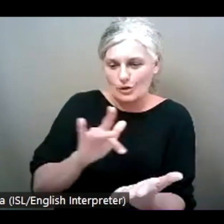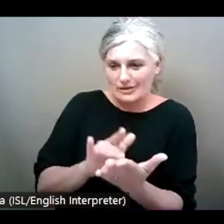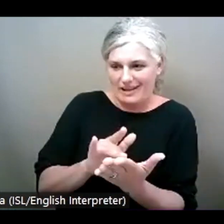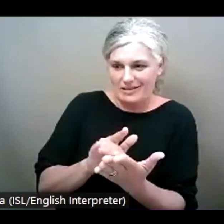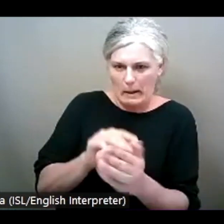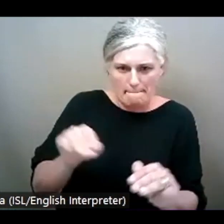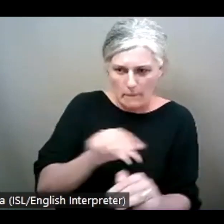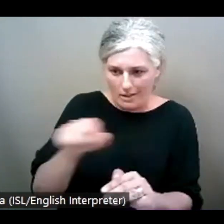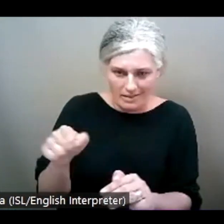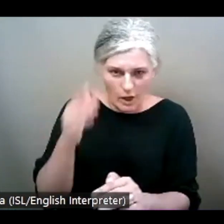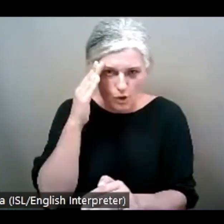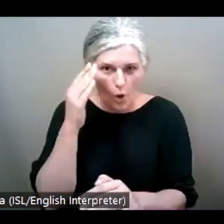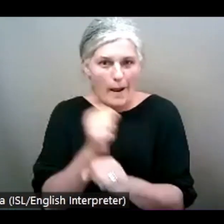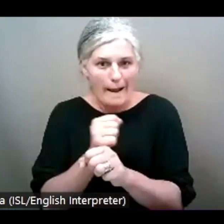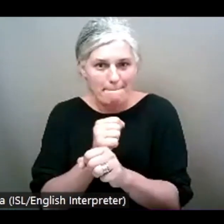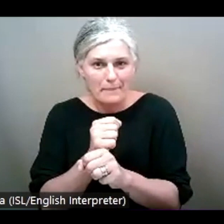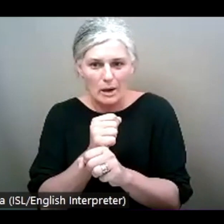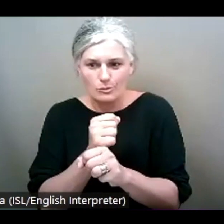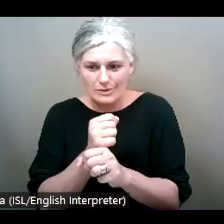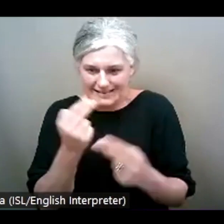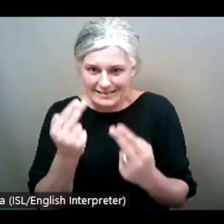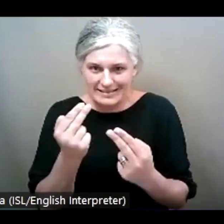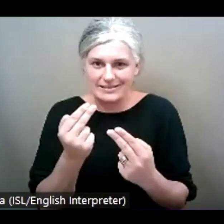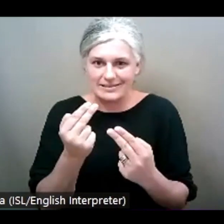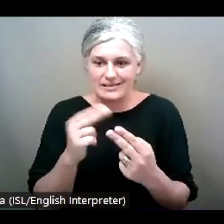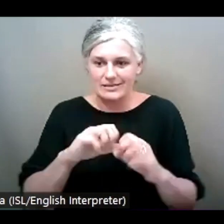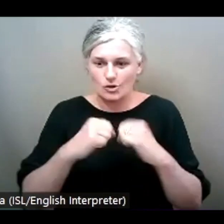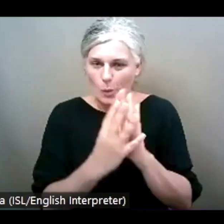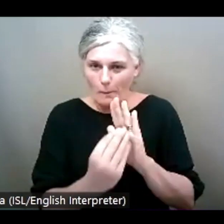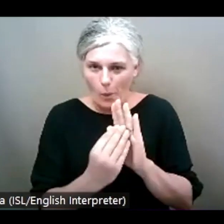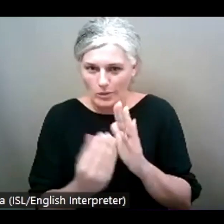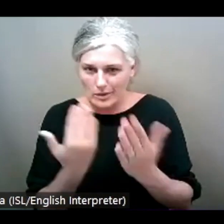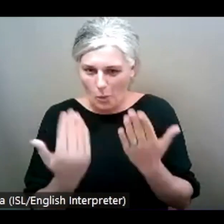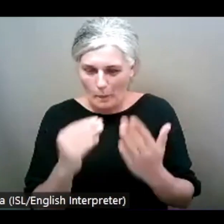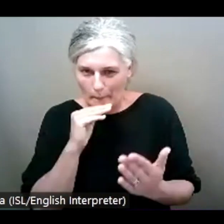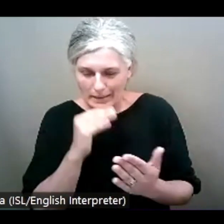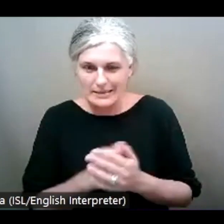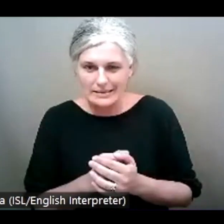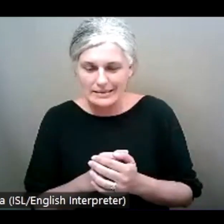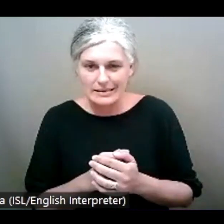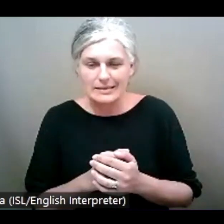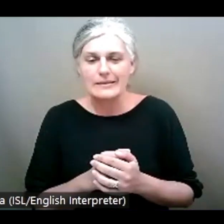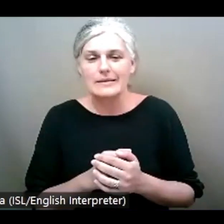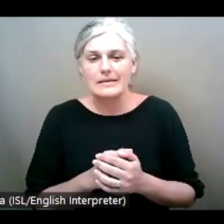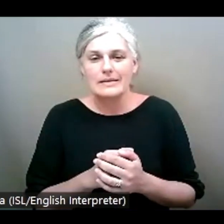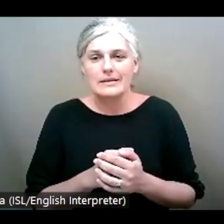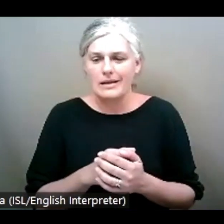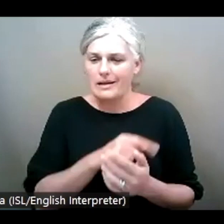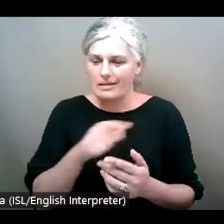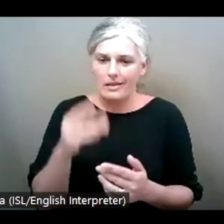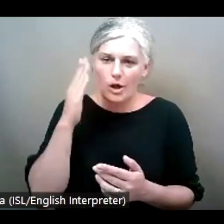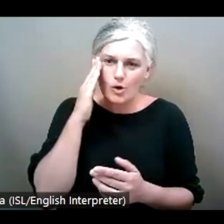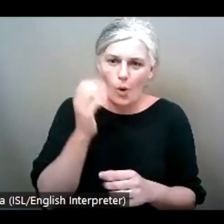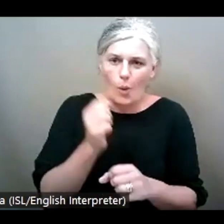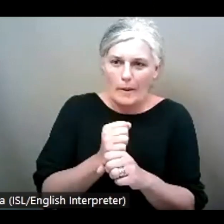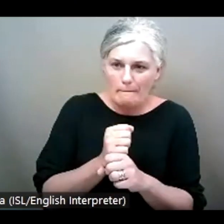what the social model actually means? And also I add to that, do they actually know the medical